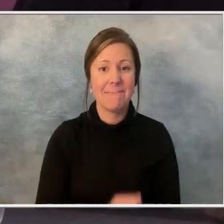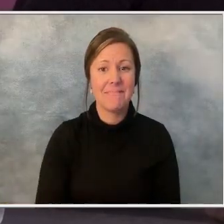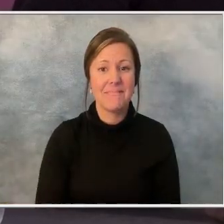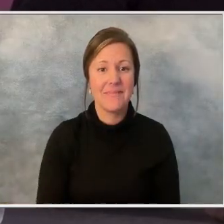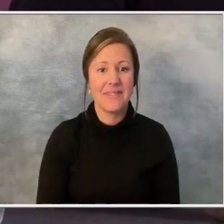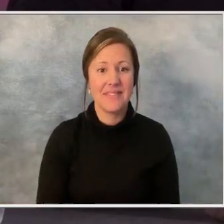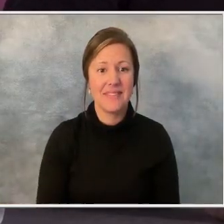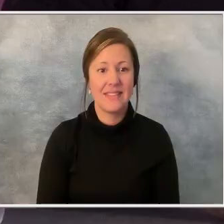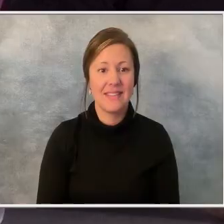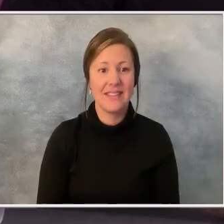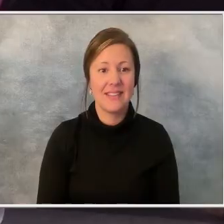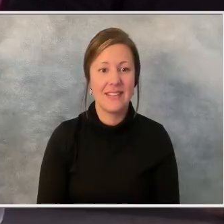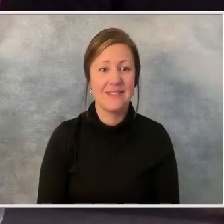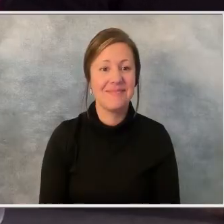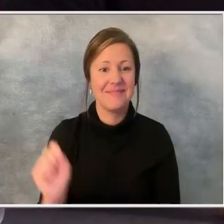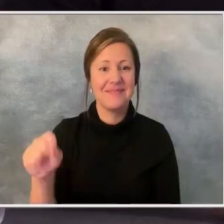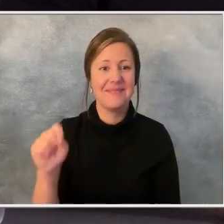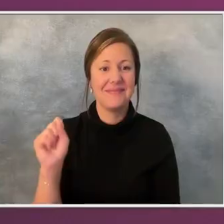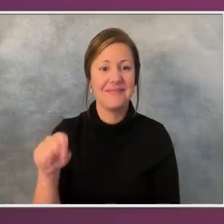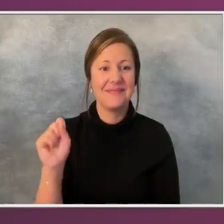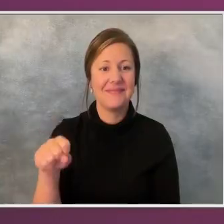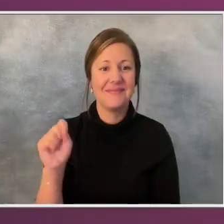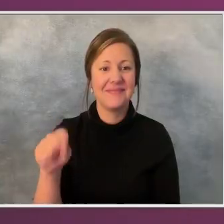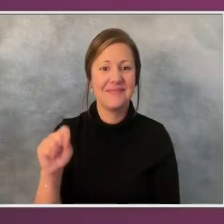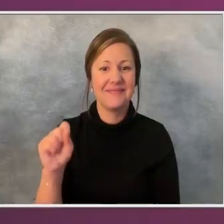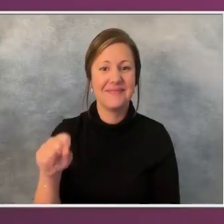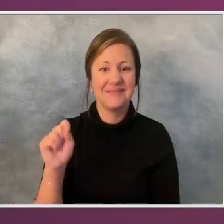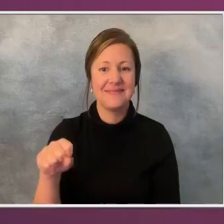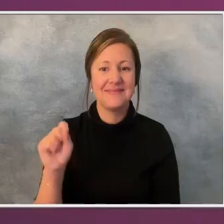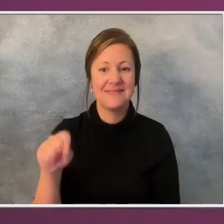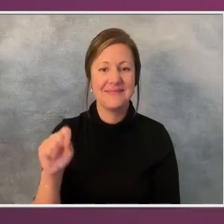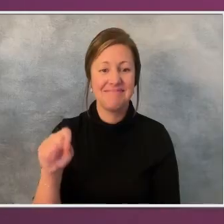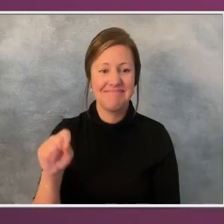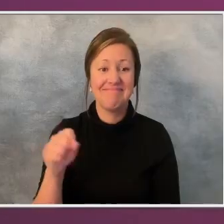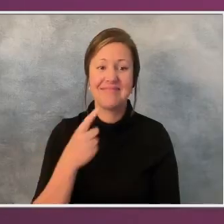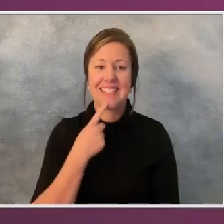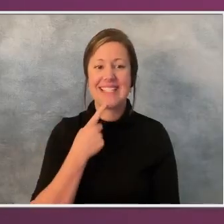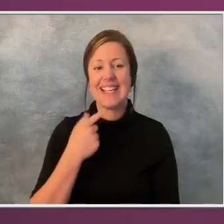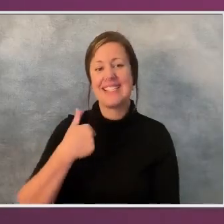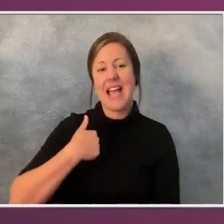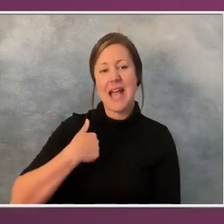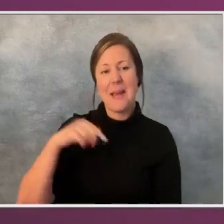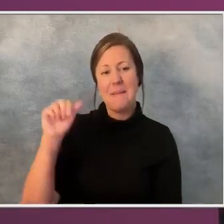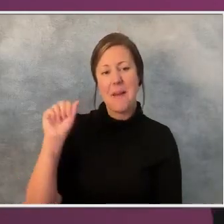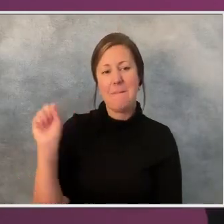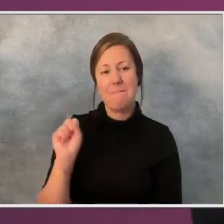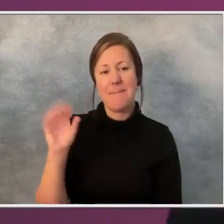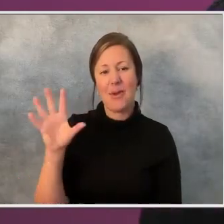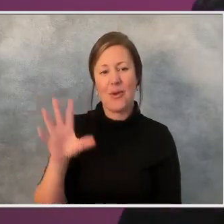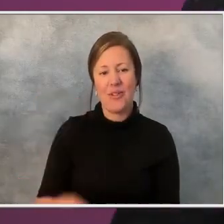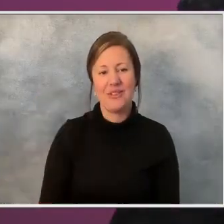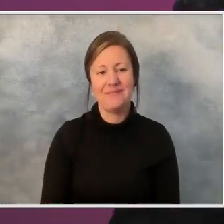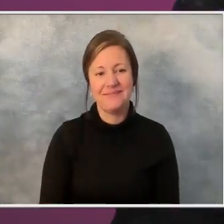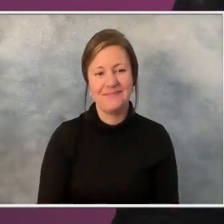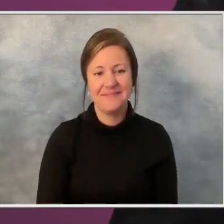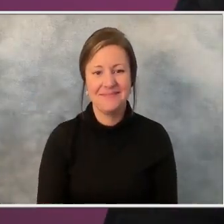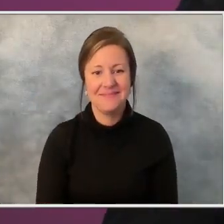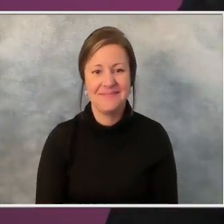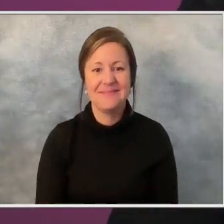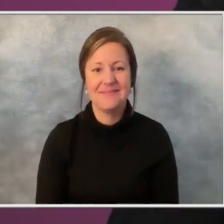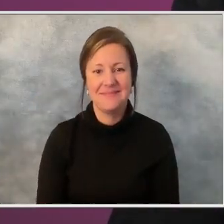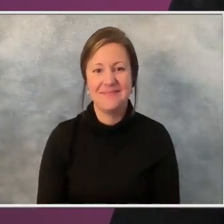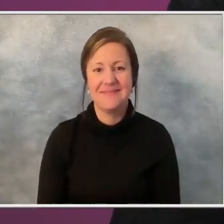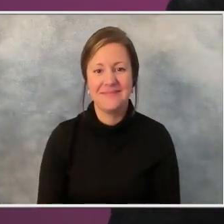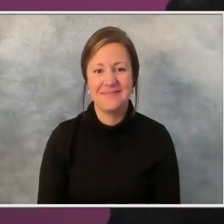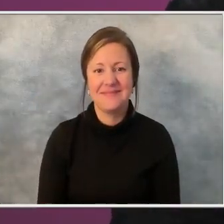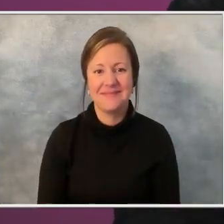yeah. I don't know if we can hold that up Yeah. for the camera. It might be too hard to zoom in on that. Go to this one here. Yeah, it's I love that.